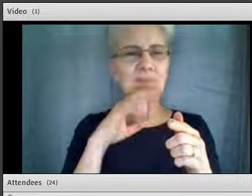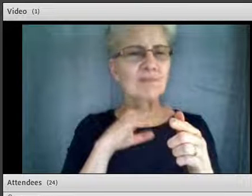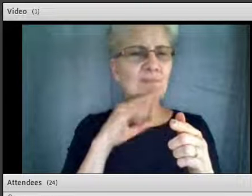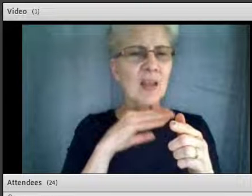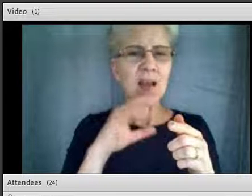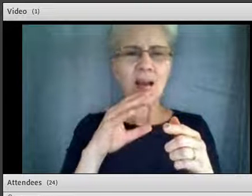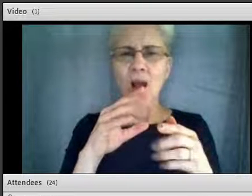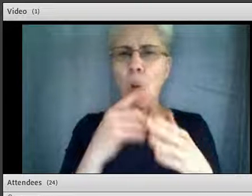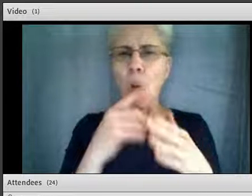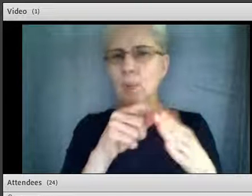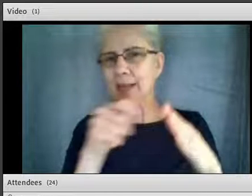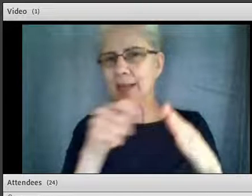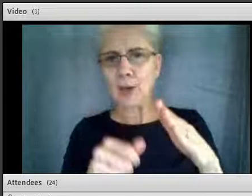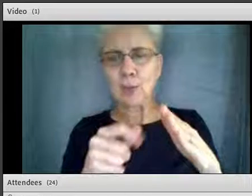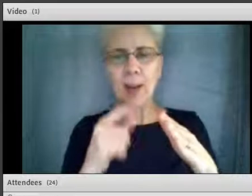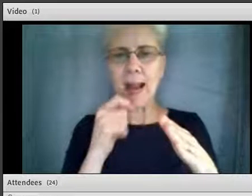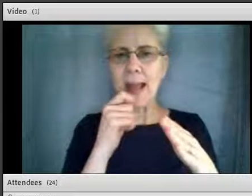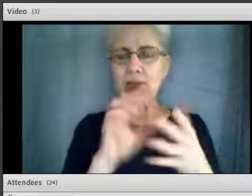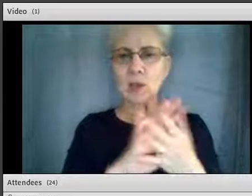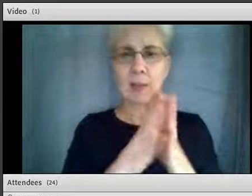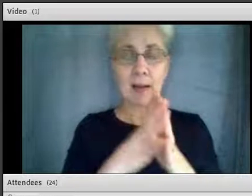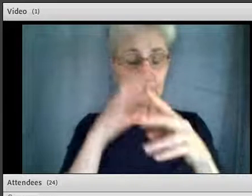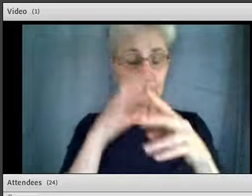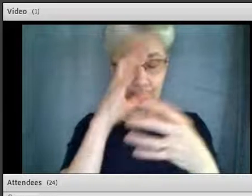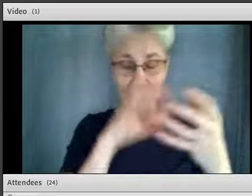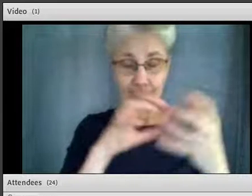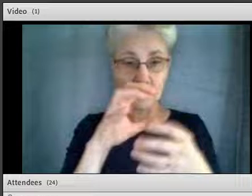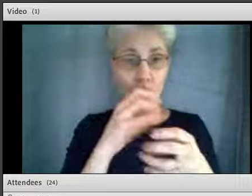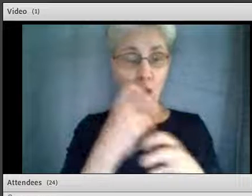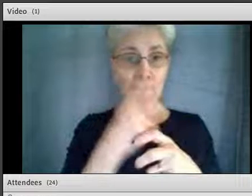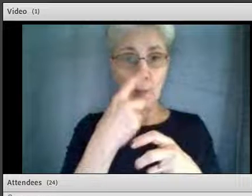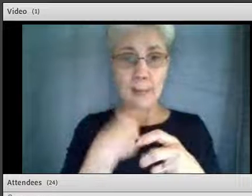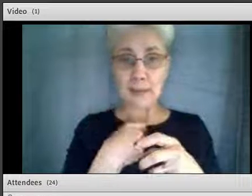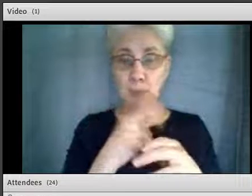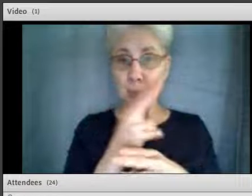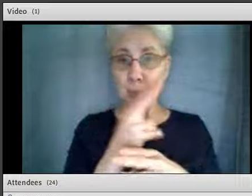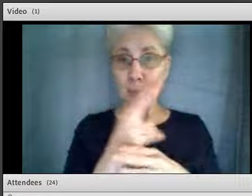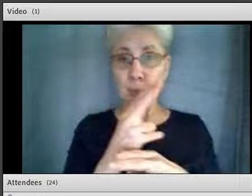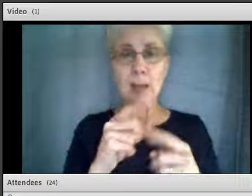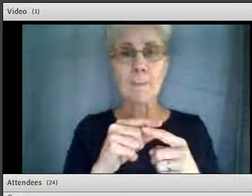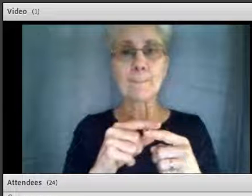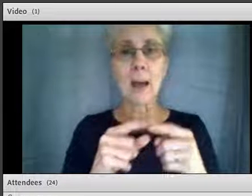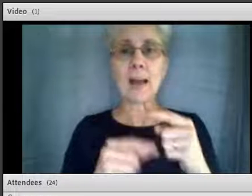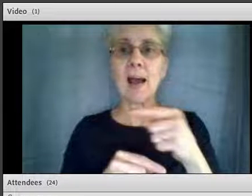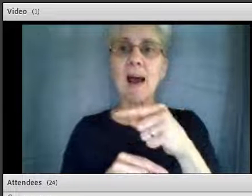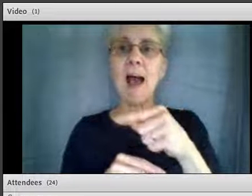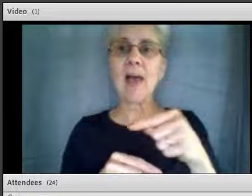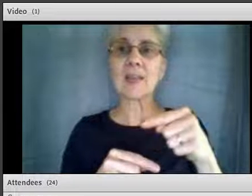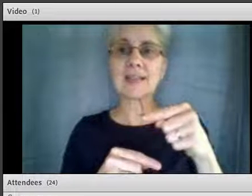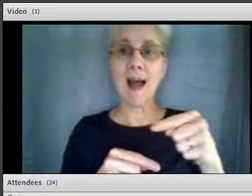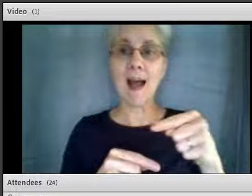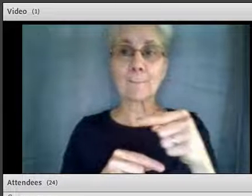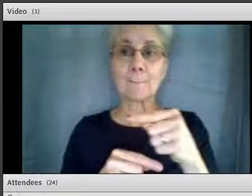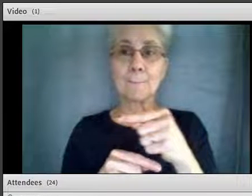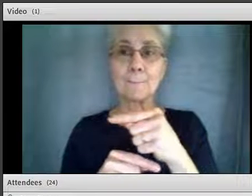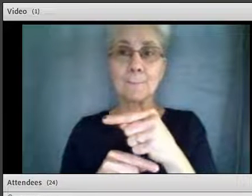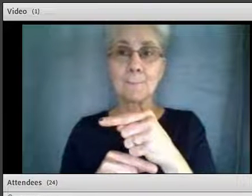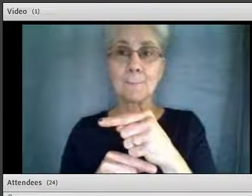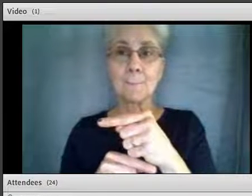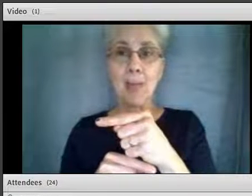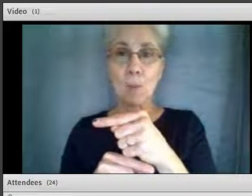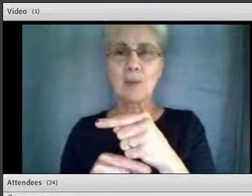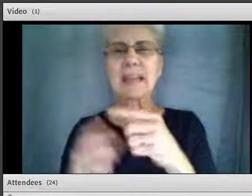become a very difficult site to navigate. Where up here, it's, a lot easier to kind of move